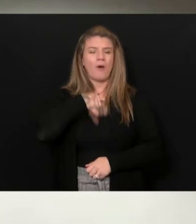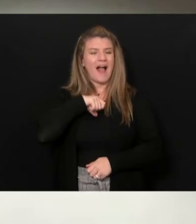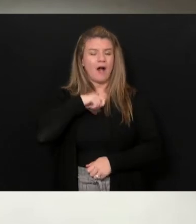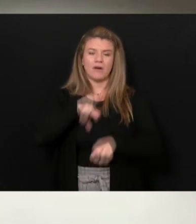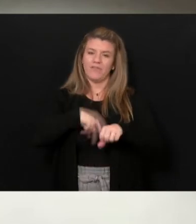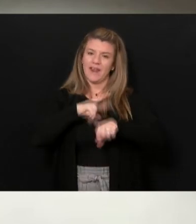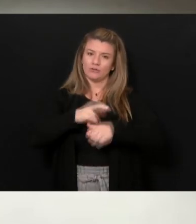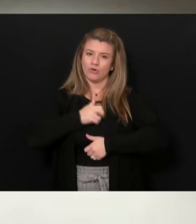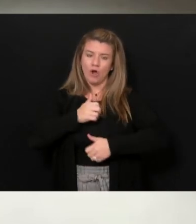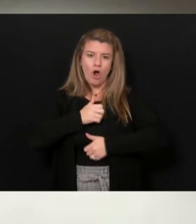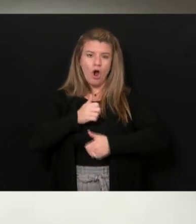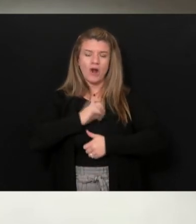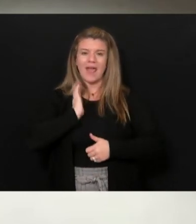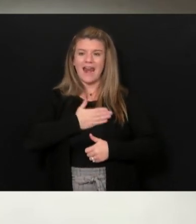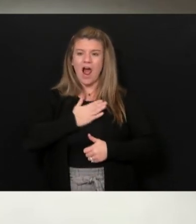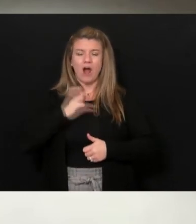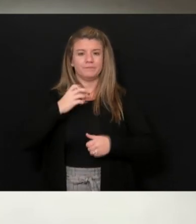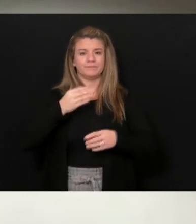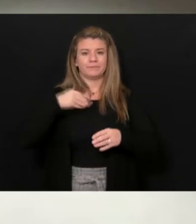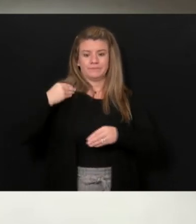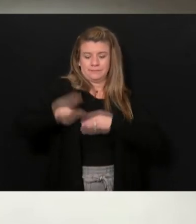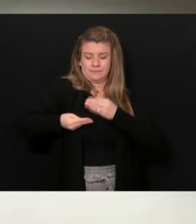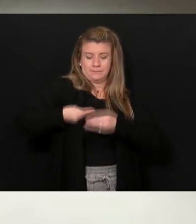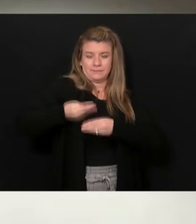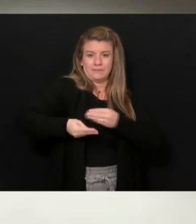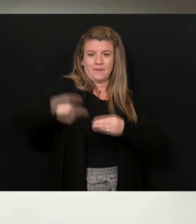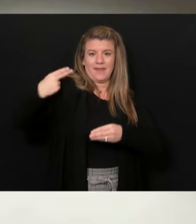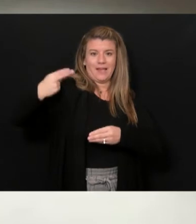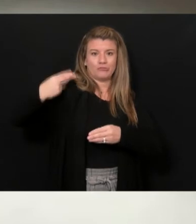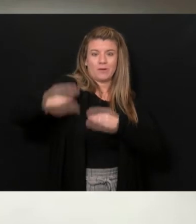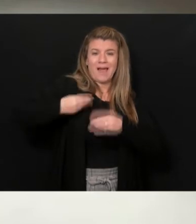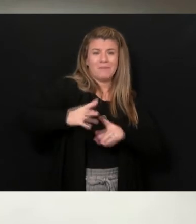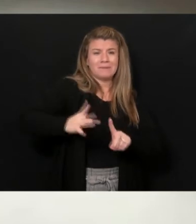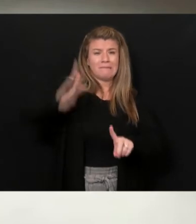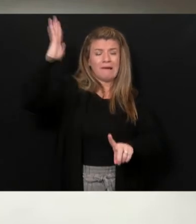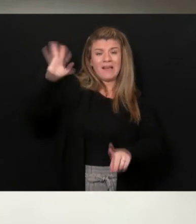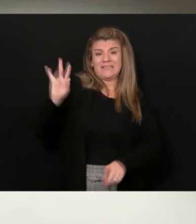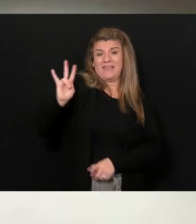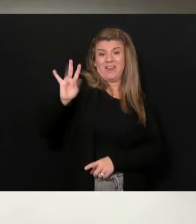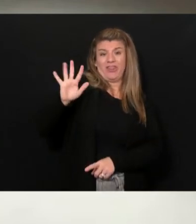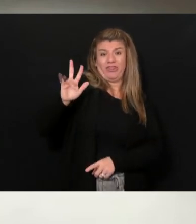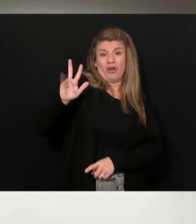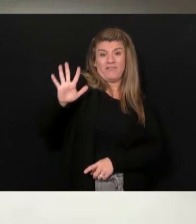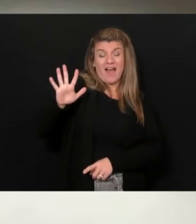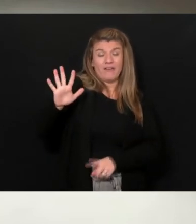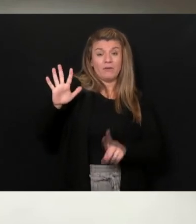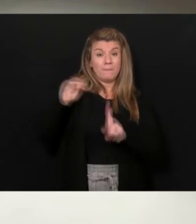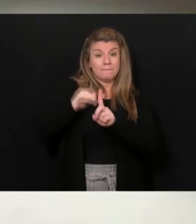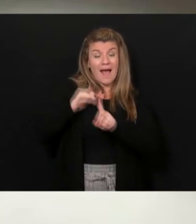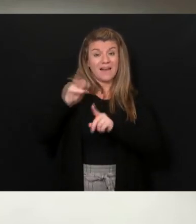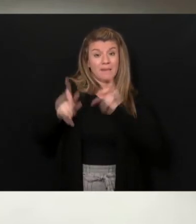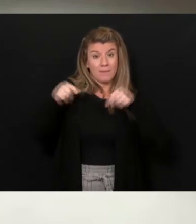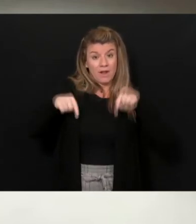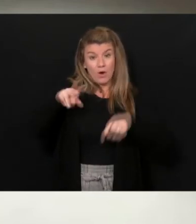and our lineage that goes back to 1735. And I'd remind people from West Virginia that